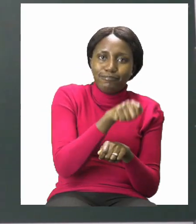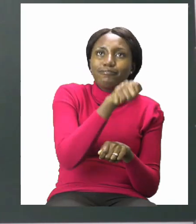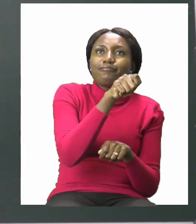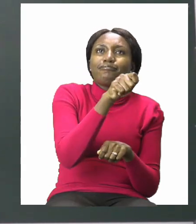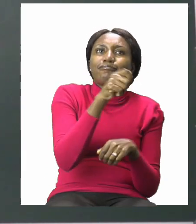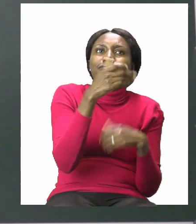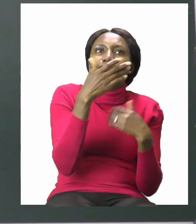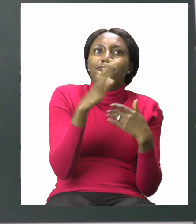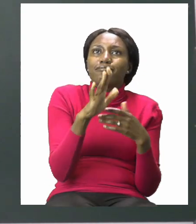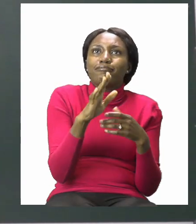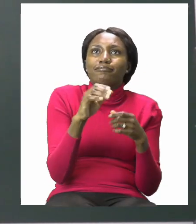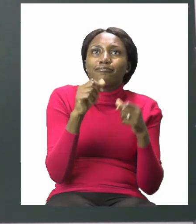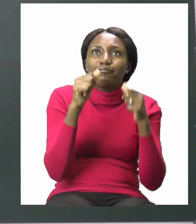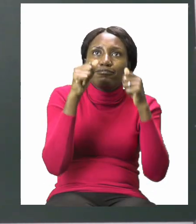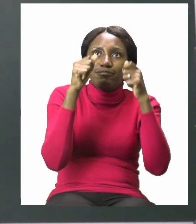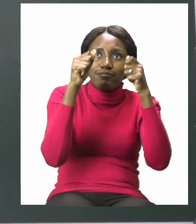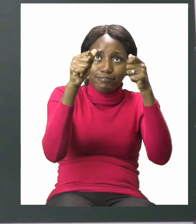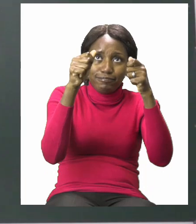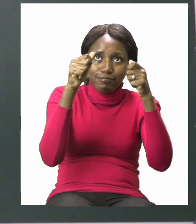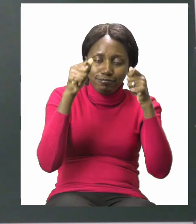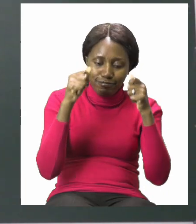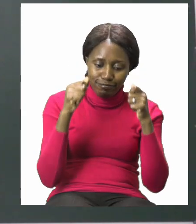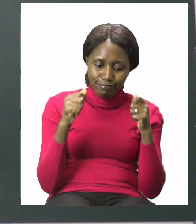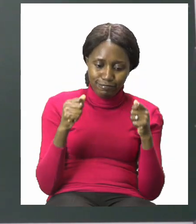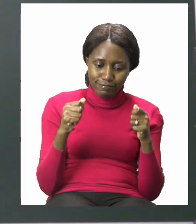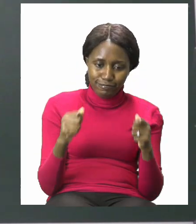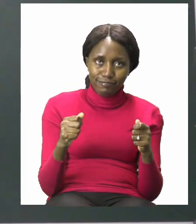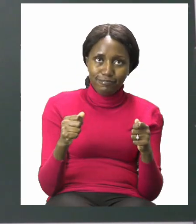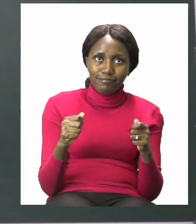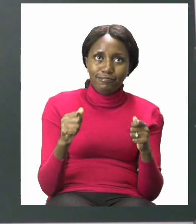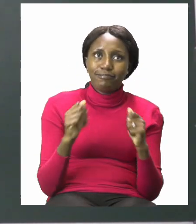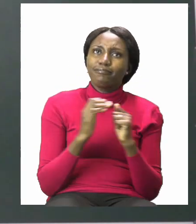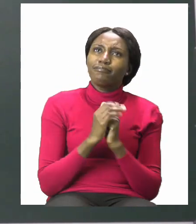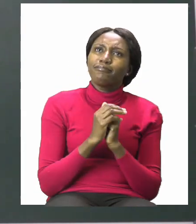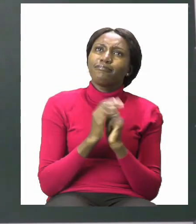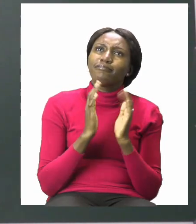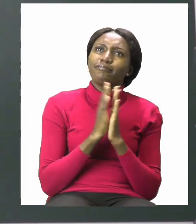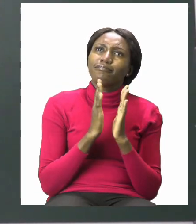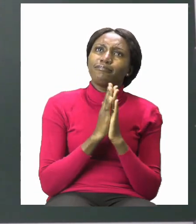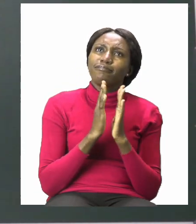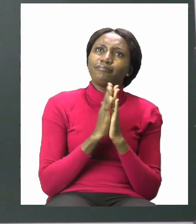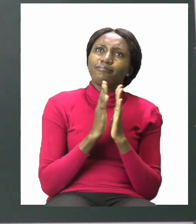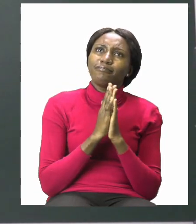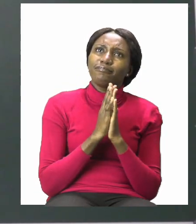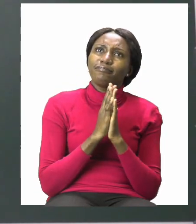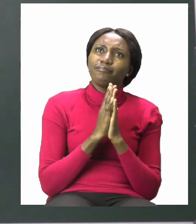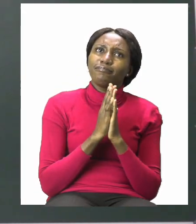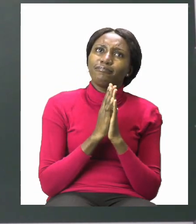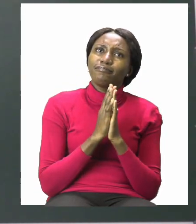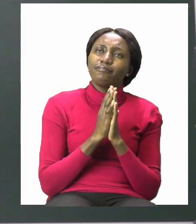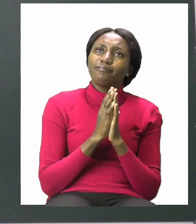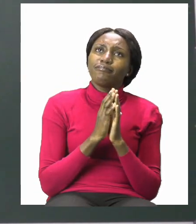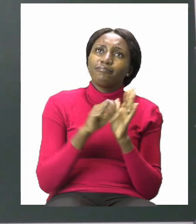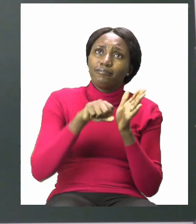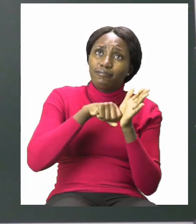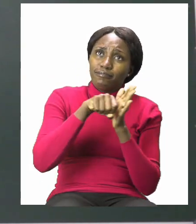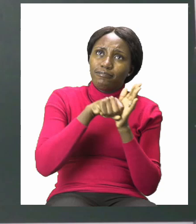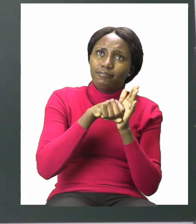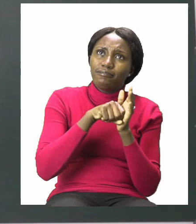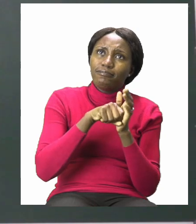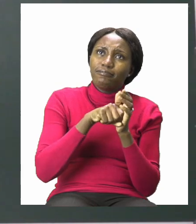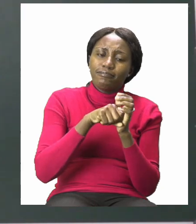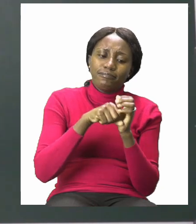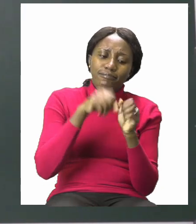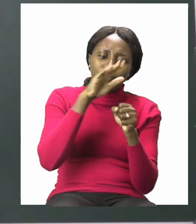done pasting or putting your glue, please put your glue back. And then the lid must